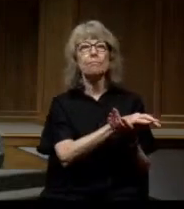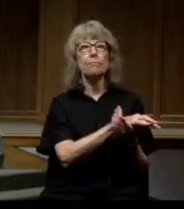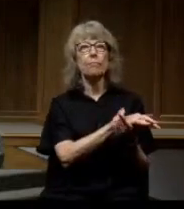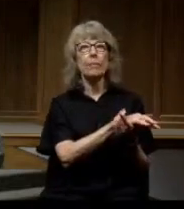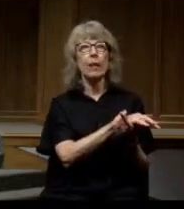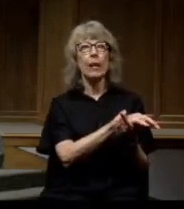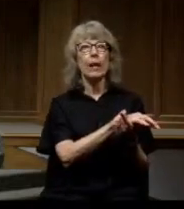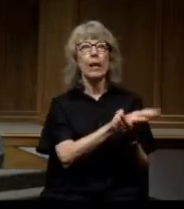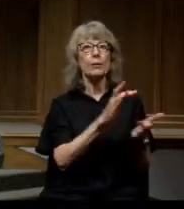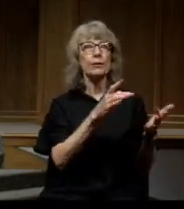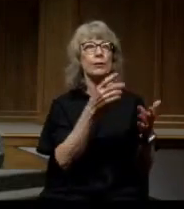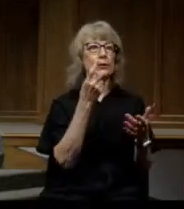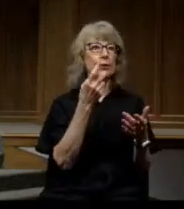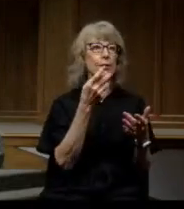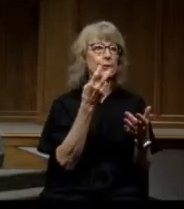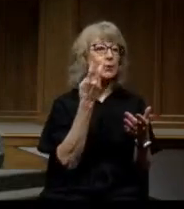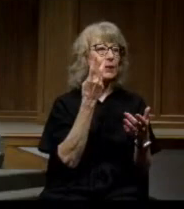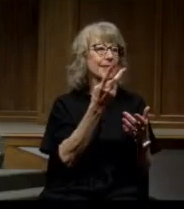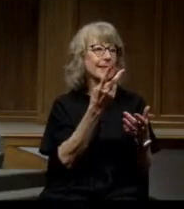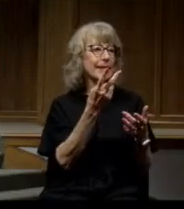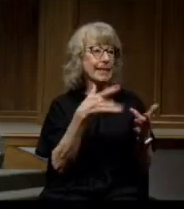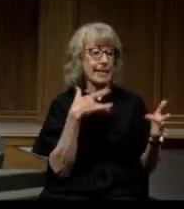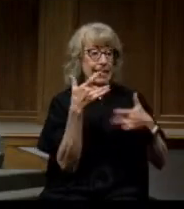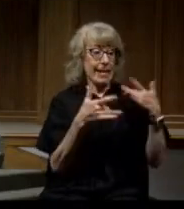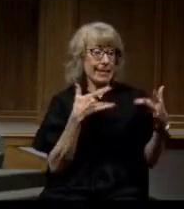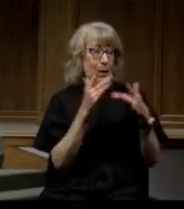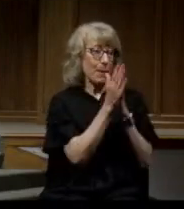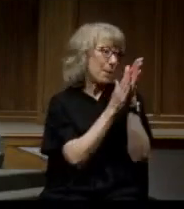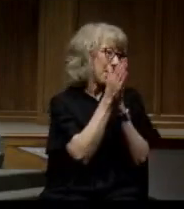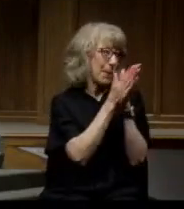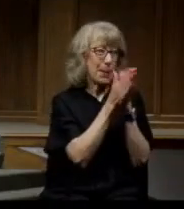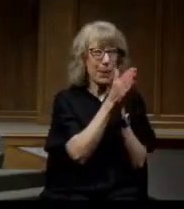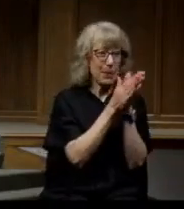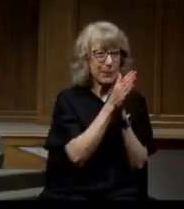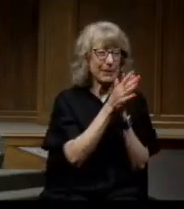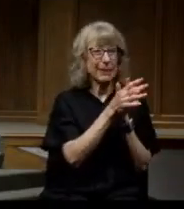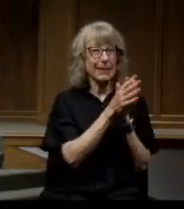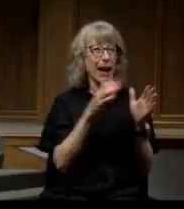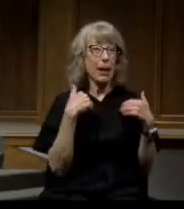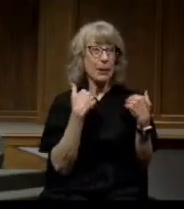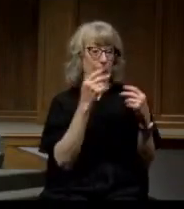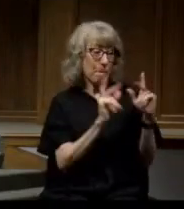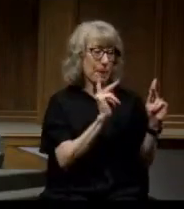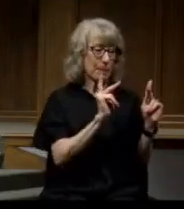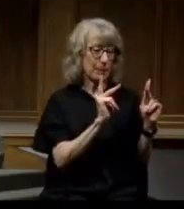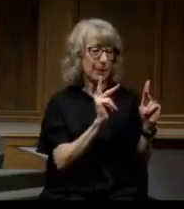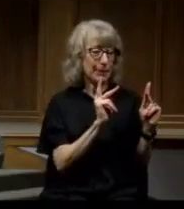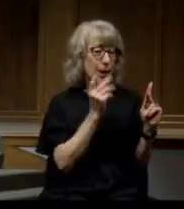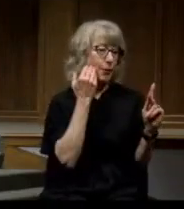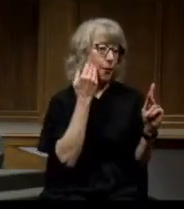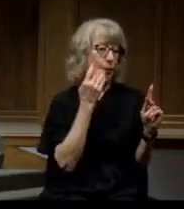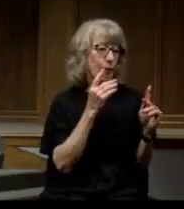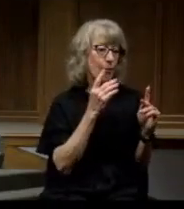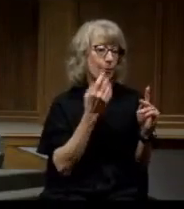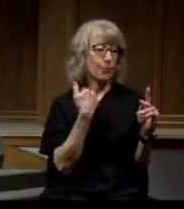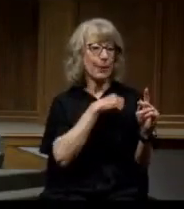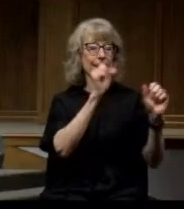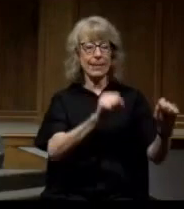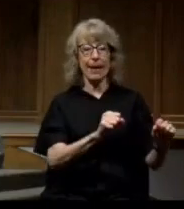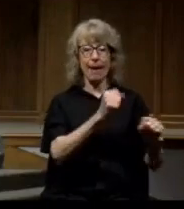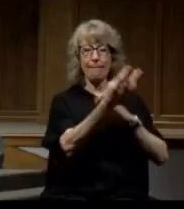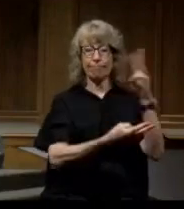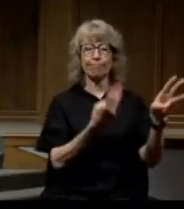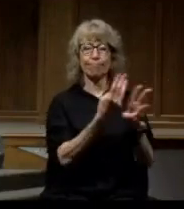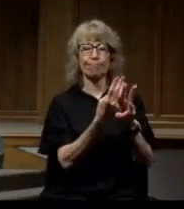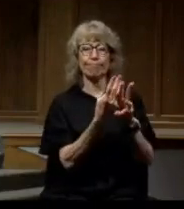the air, that there's a lot of drive. Young people get this sense that they're going to conquer the